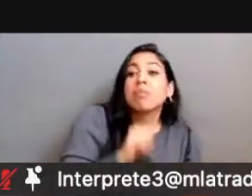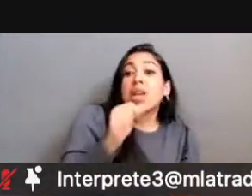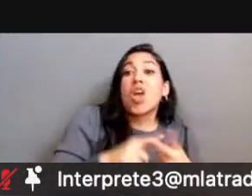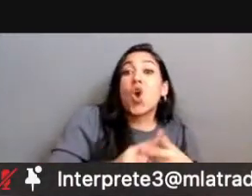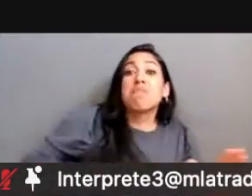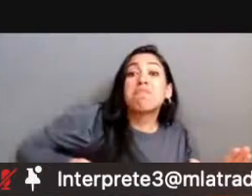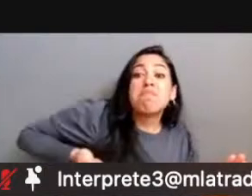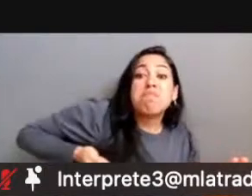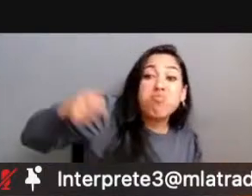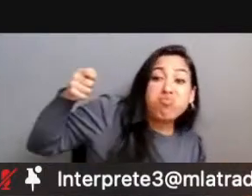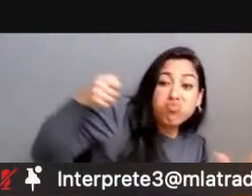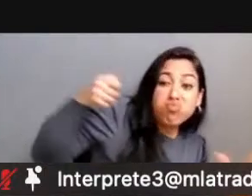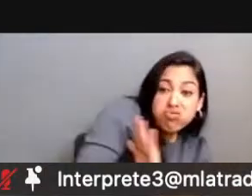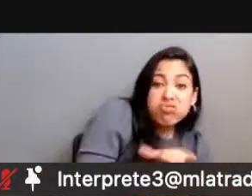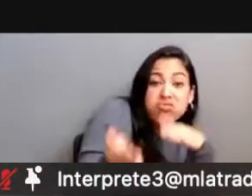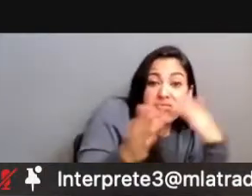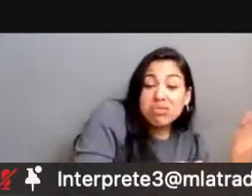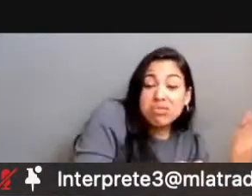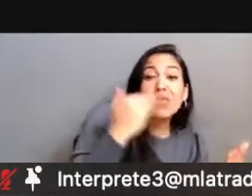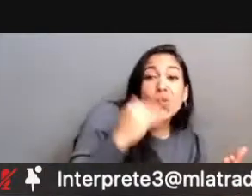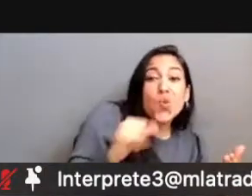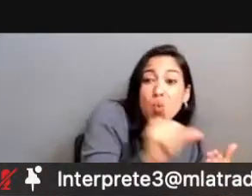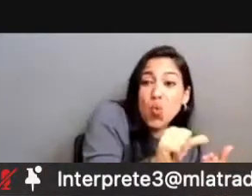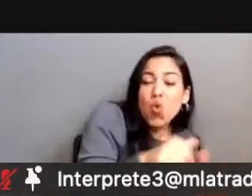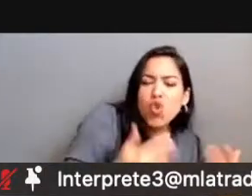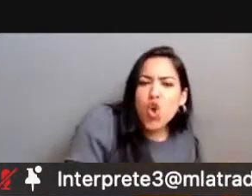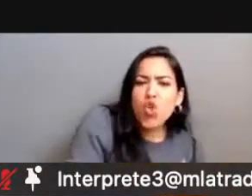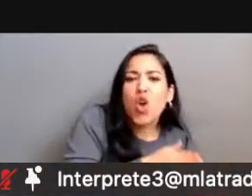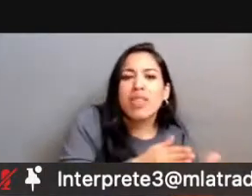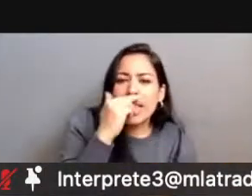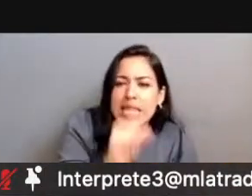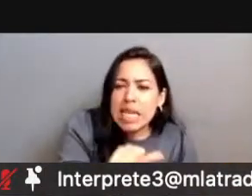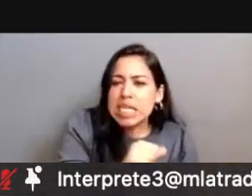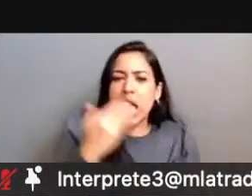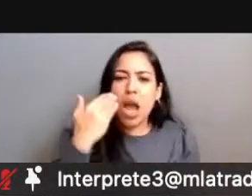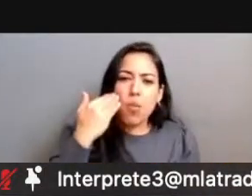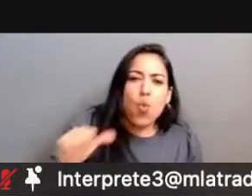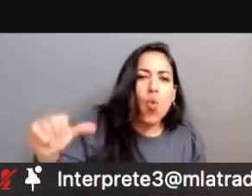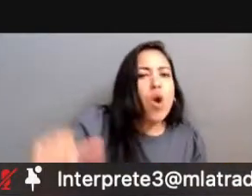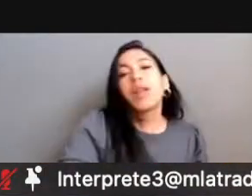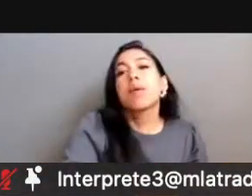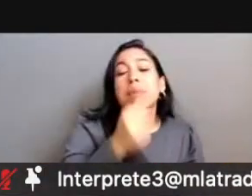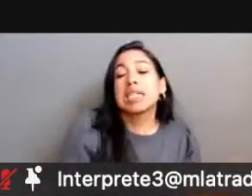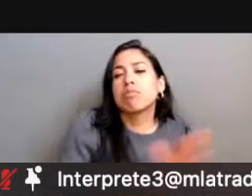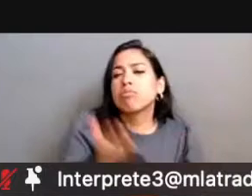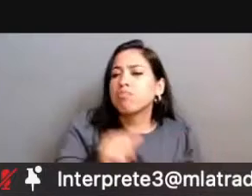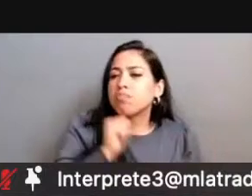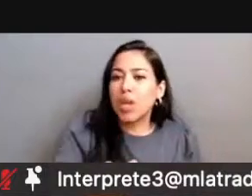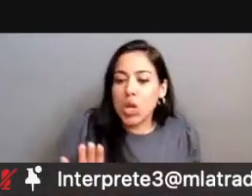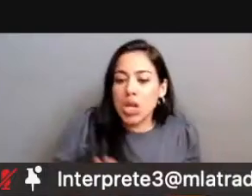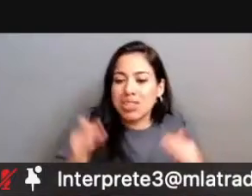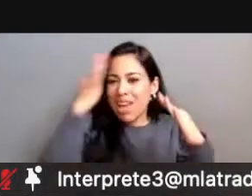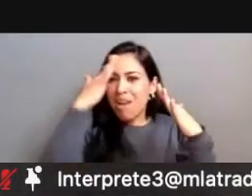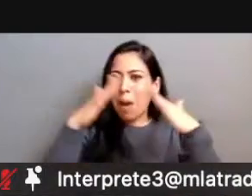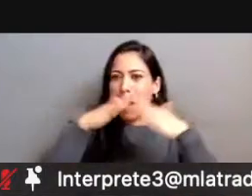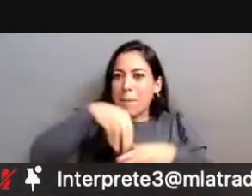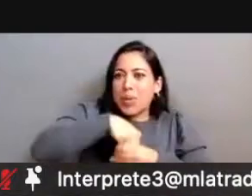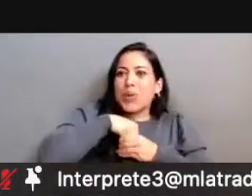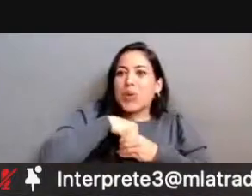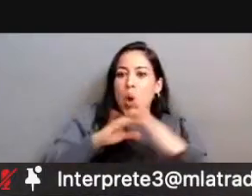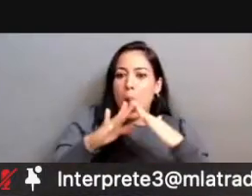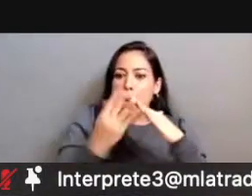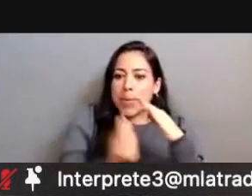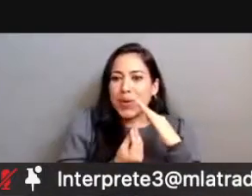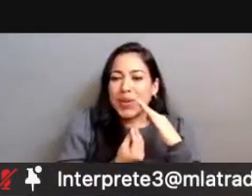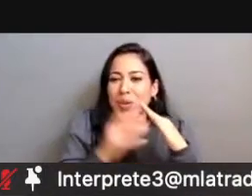cases of domestic violence and also the killing of women. This lockdown